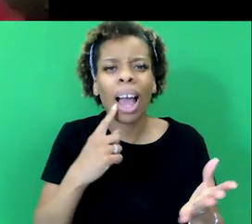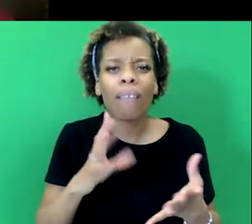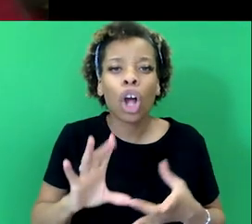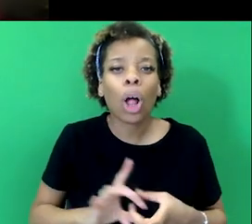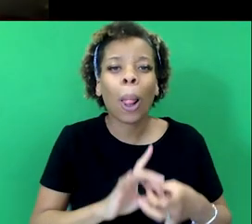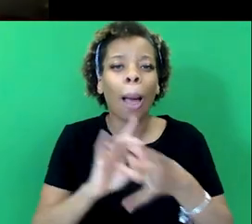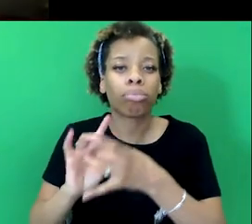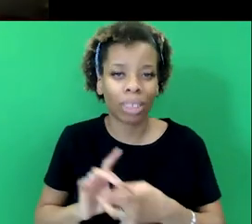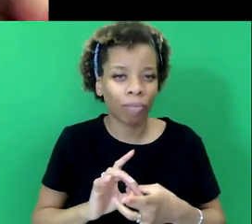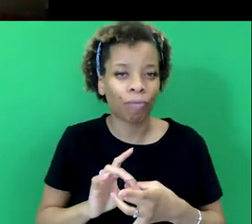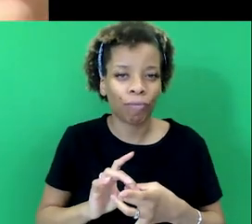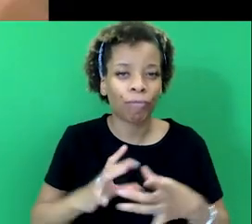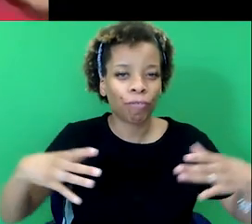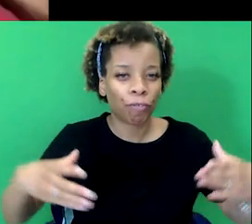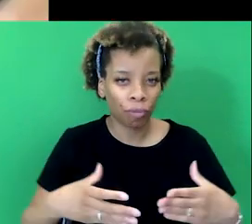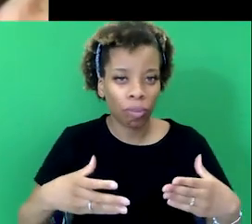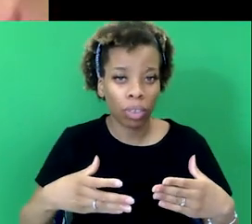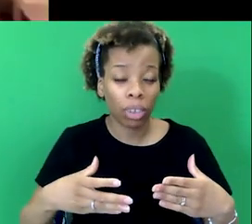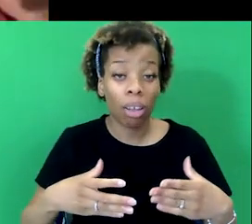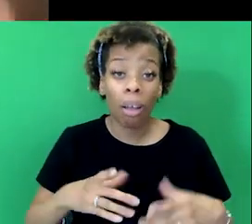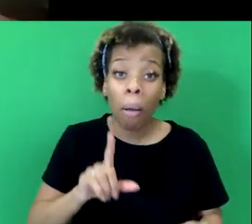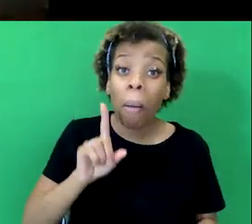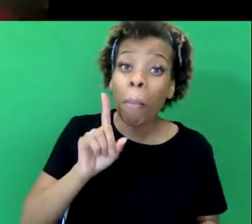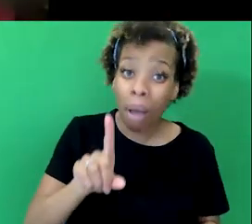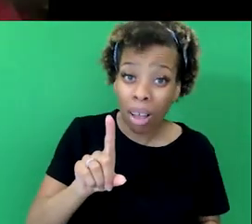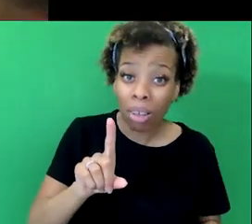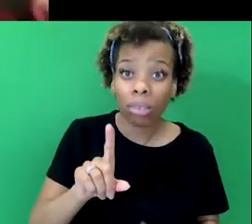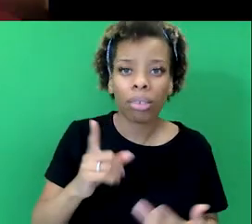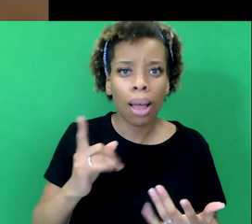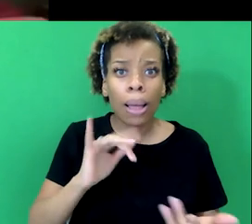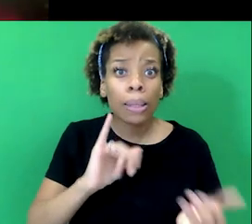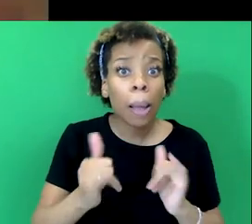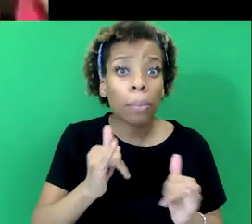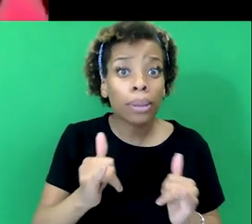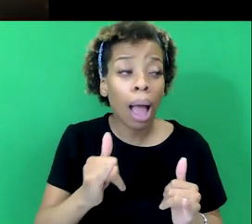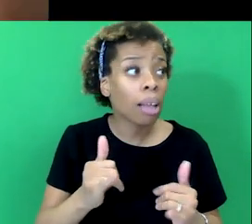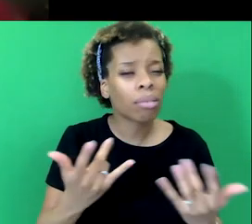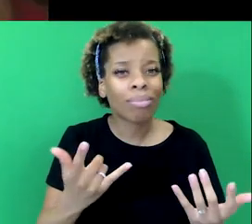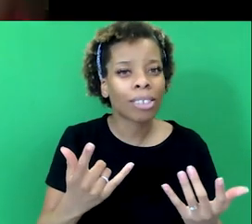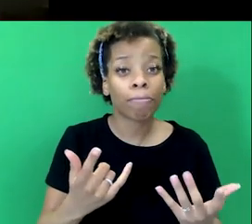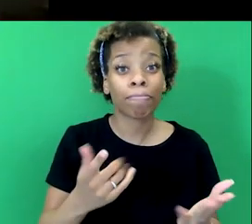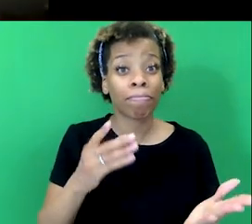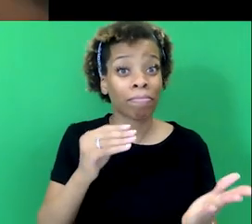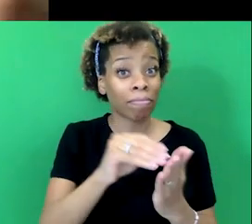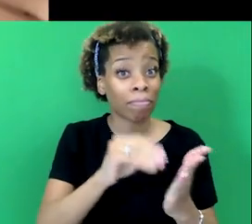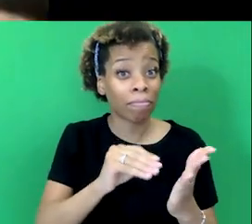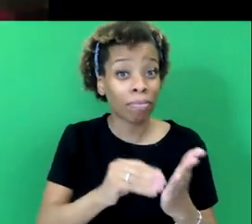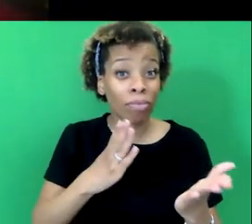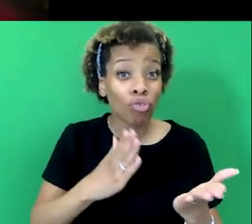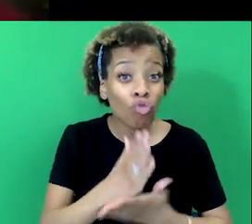it's a collaborative form. But that can mean that things get lost because you are